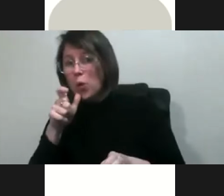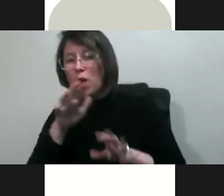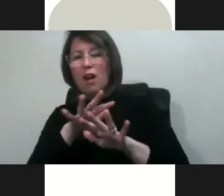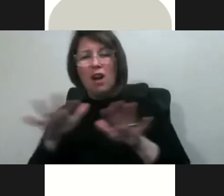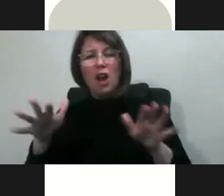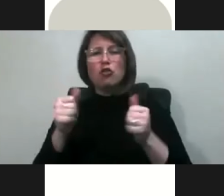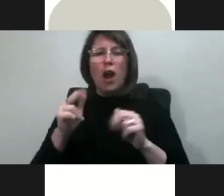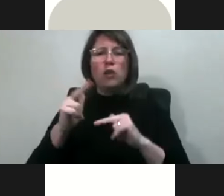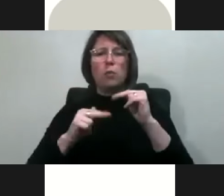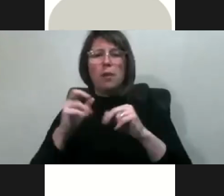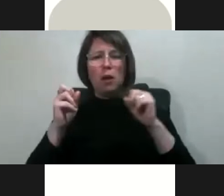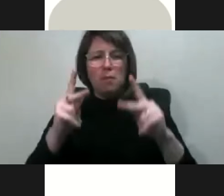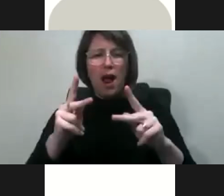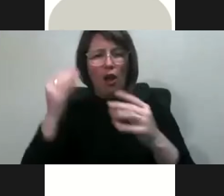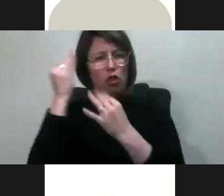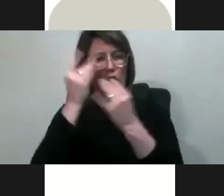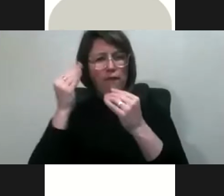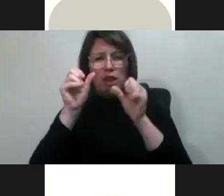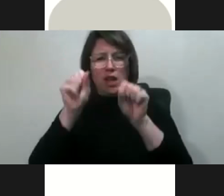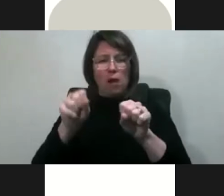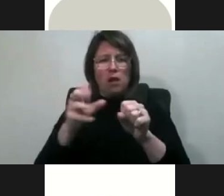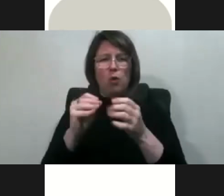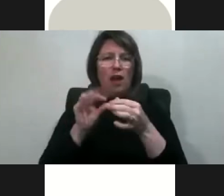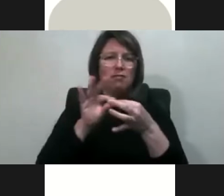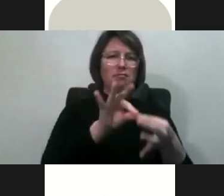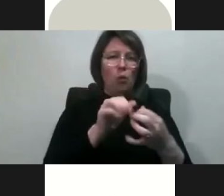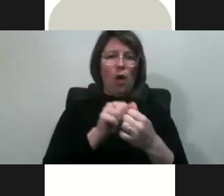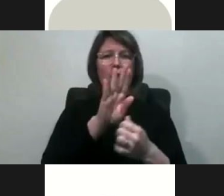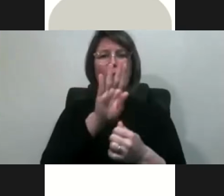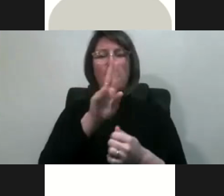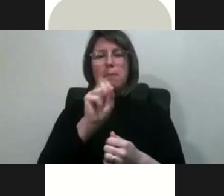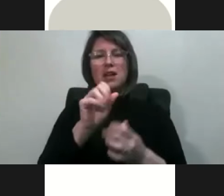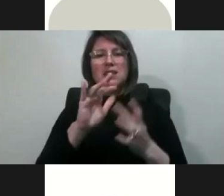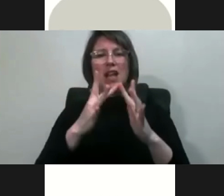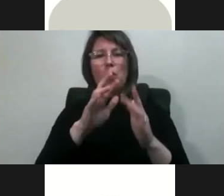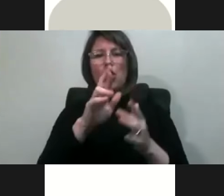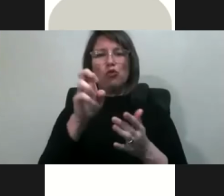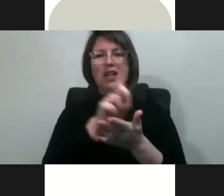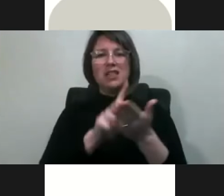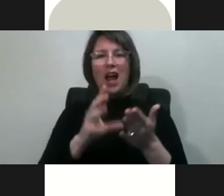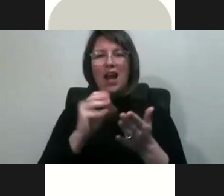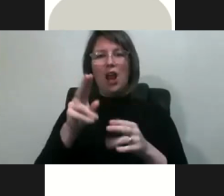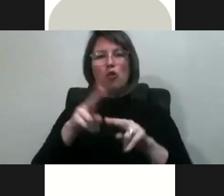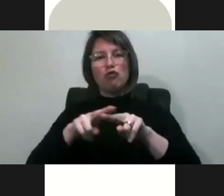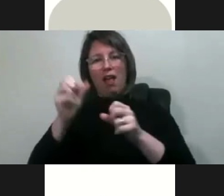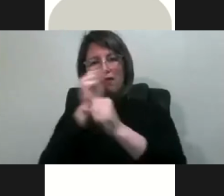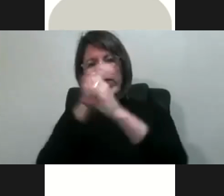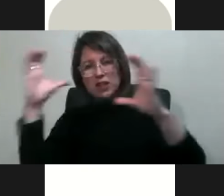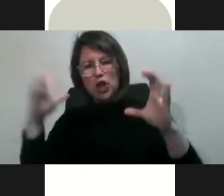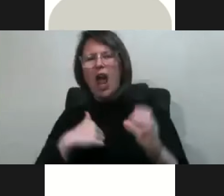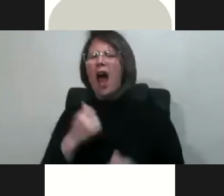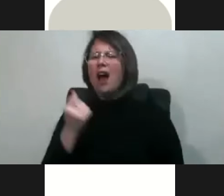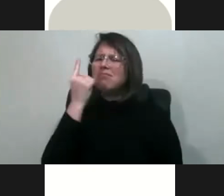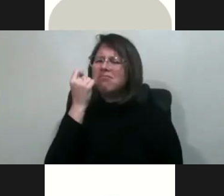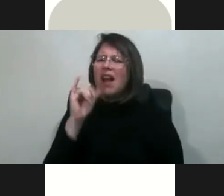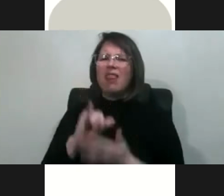thoughtfully as possible in accordance with bus network redesign and rail vision. And so I realize that is